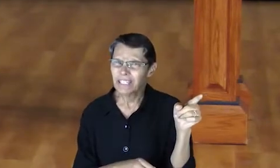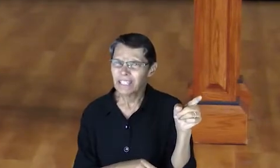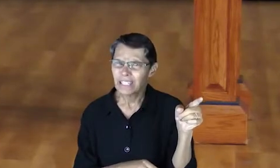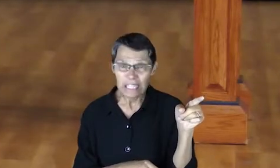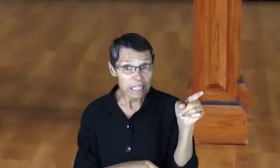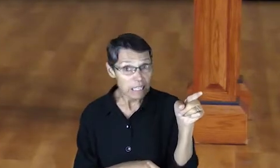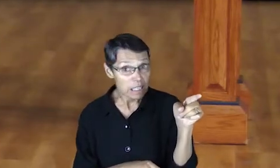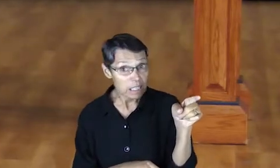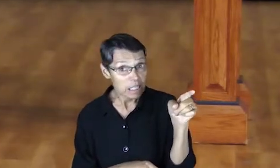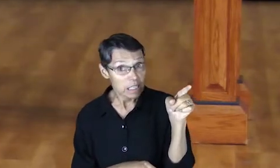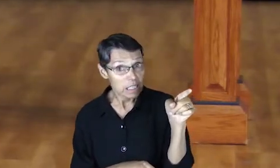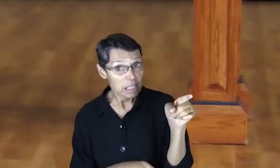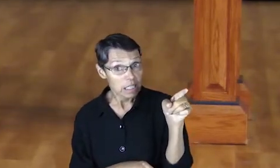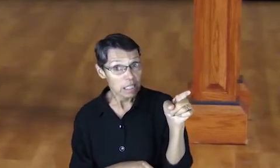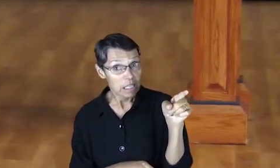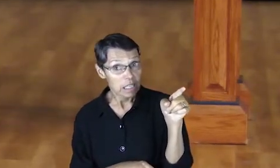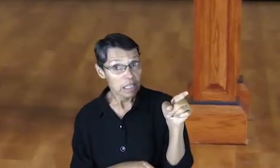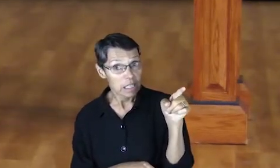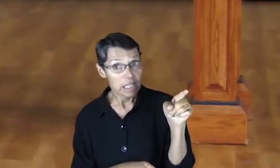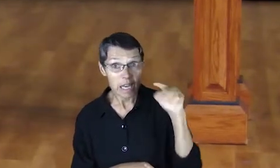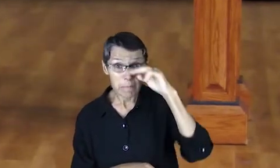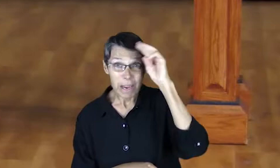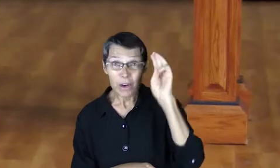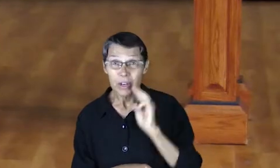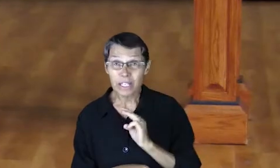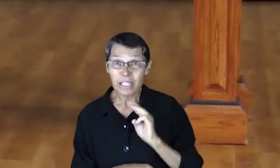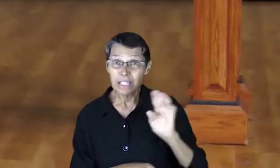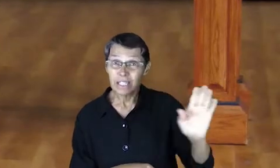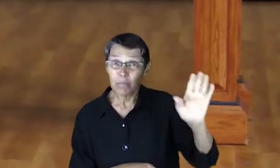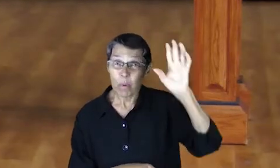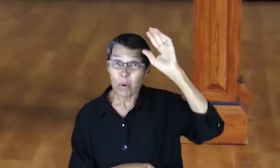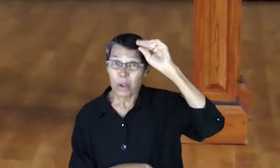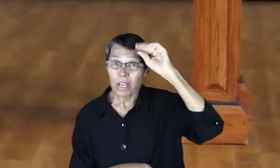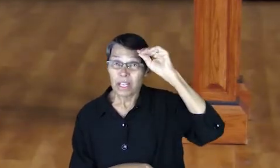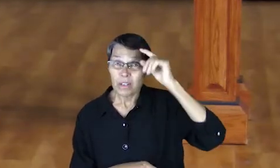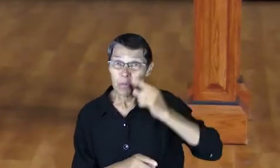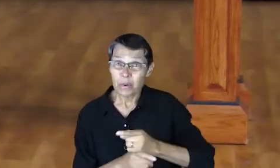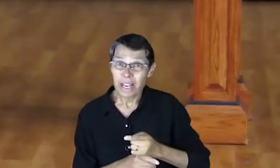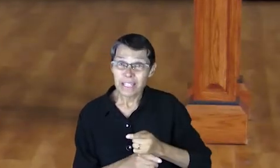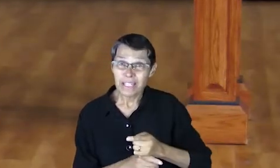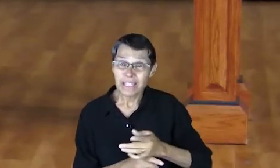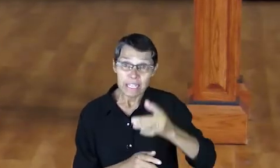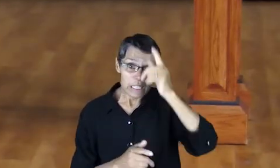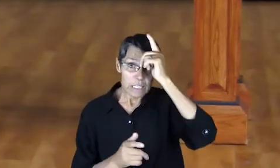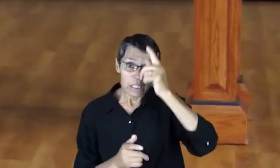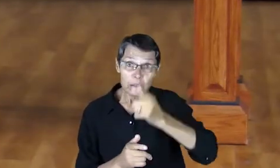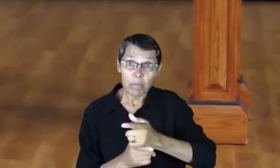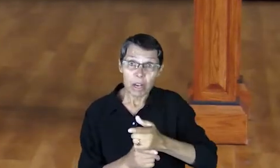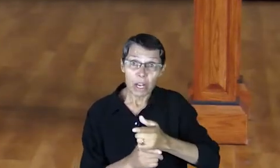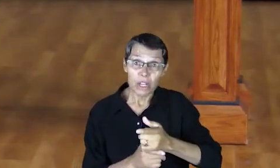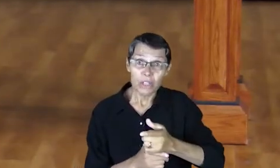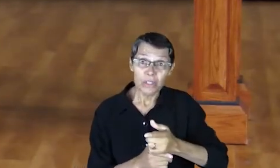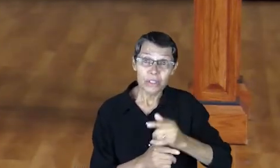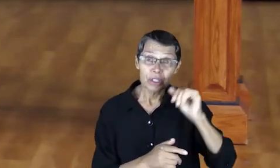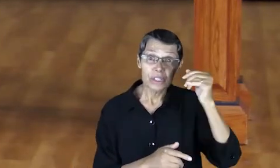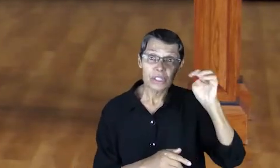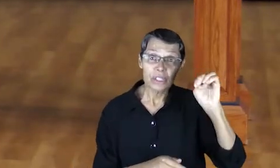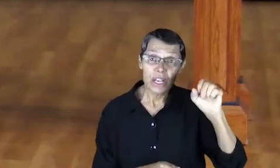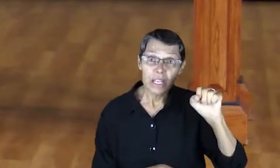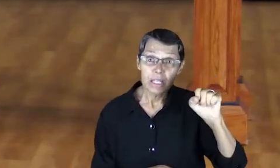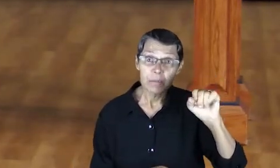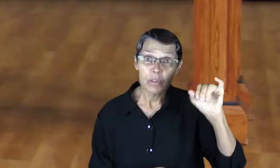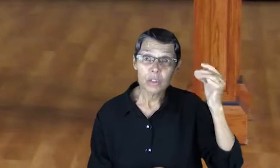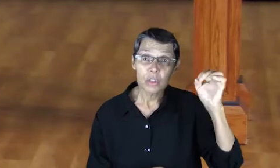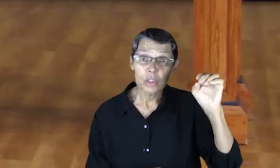Wait a minute, isn't he the son of Mary? The brother of, and they list his